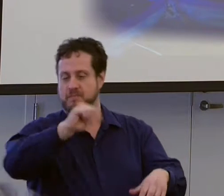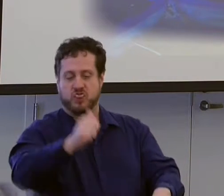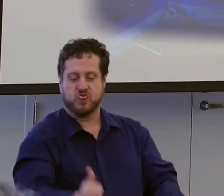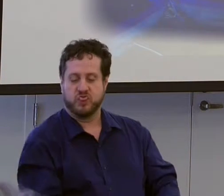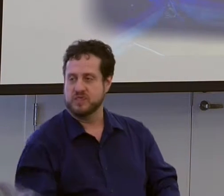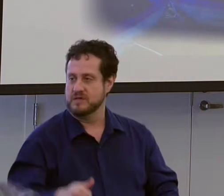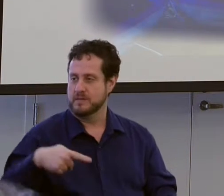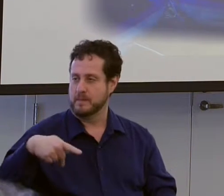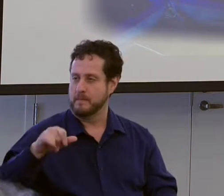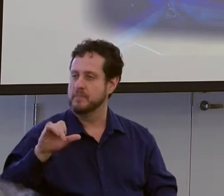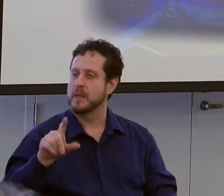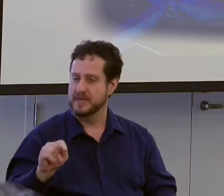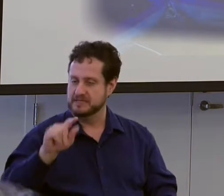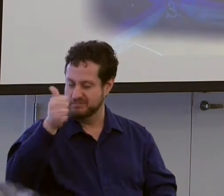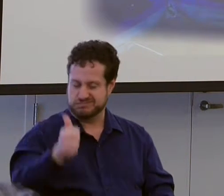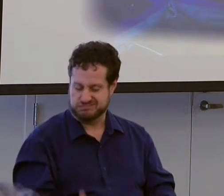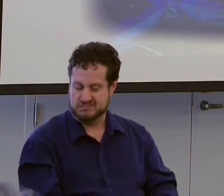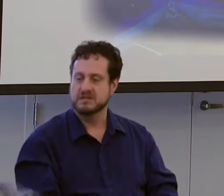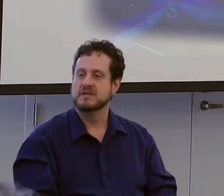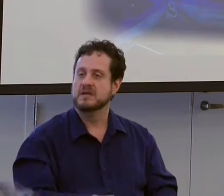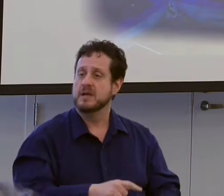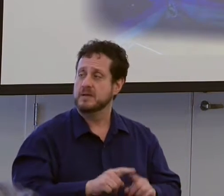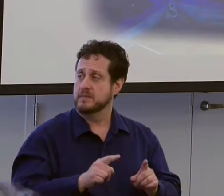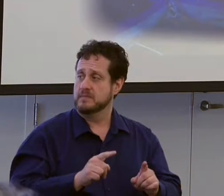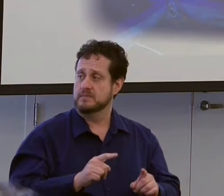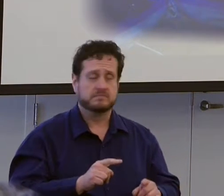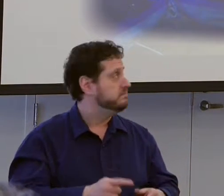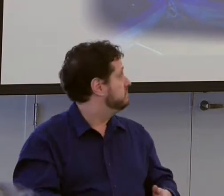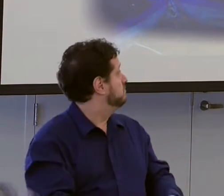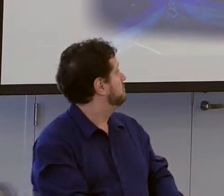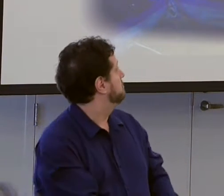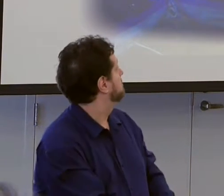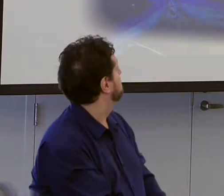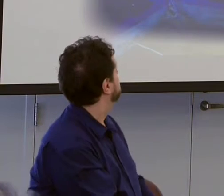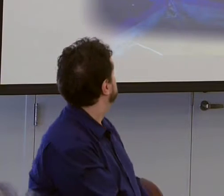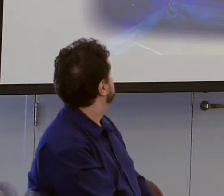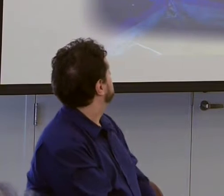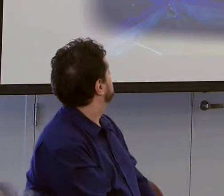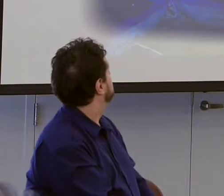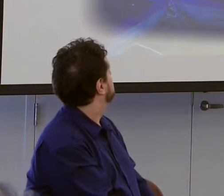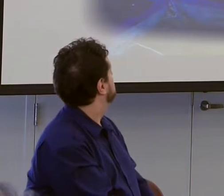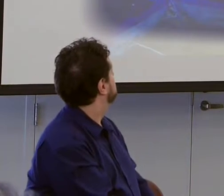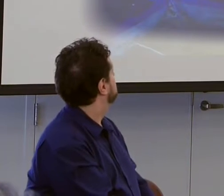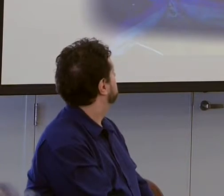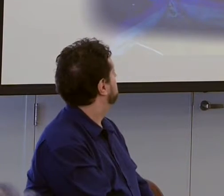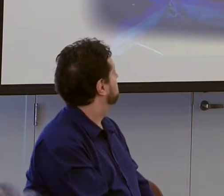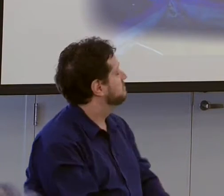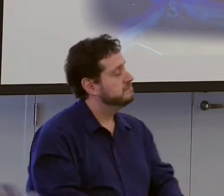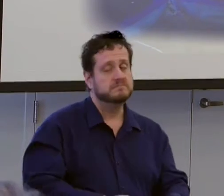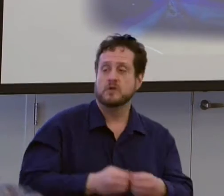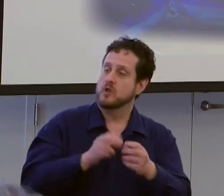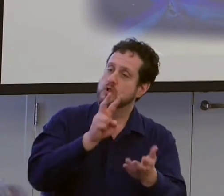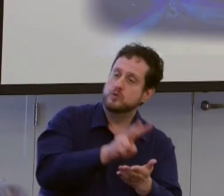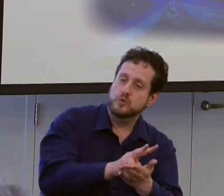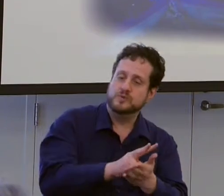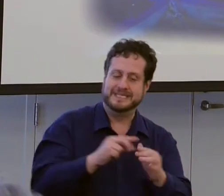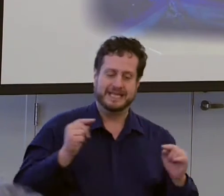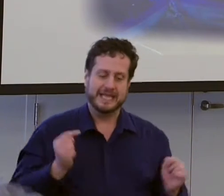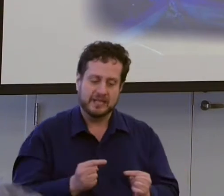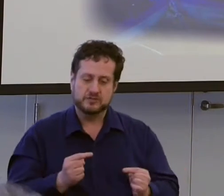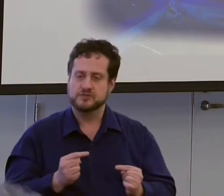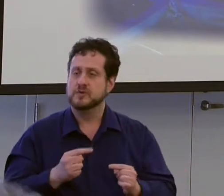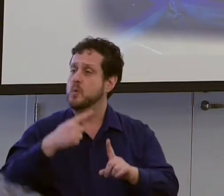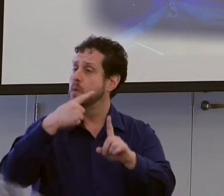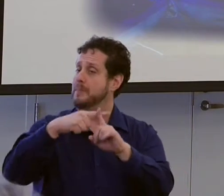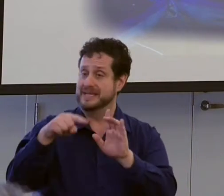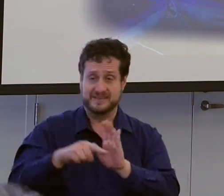metaphorically. But similar ideas, like being ranked number 1 or losing or getting injured, positive and negative ideas that she'll be expressing